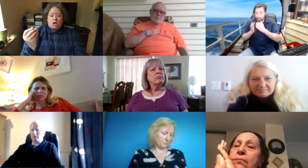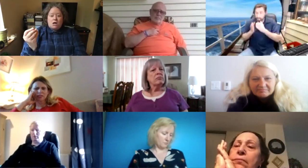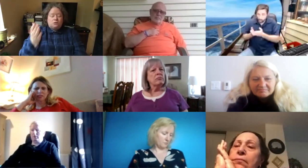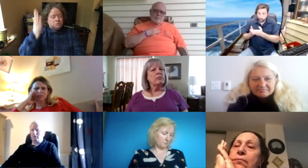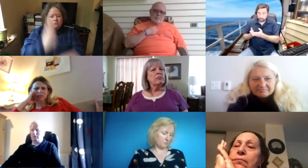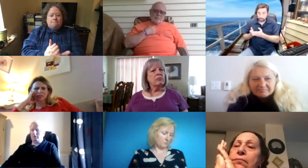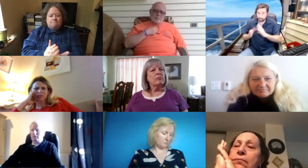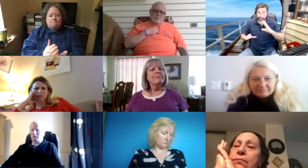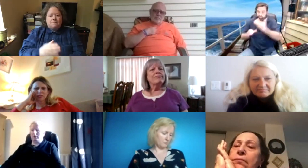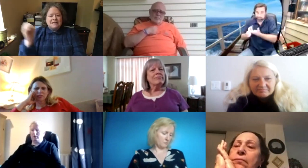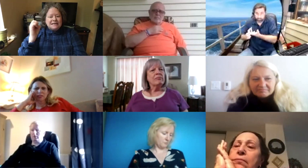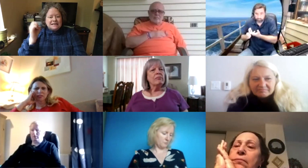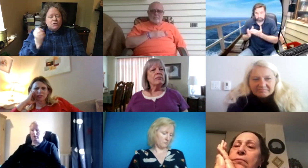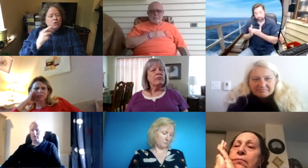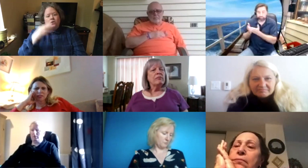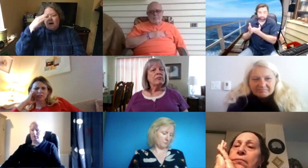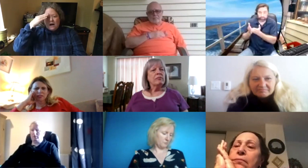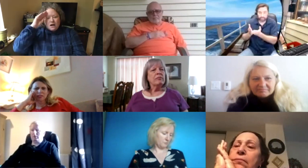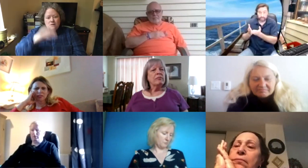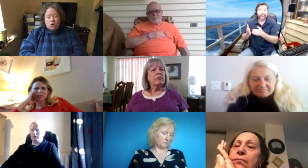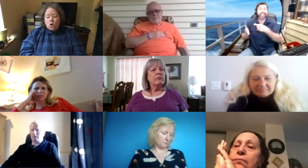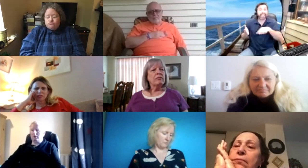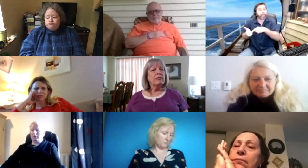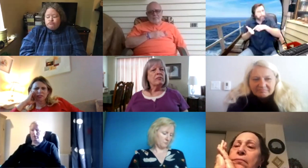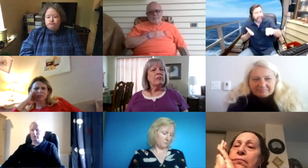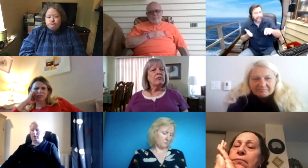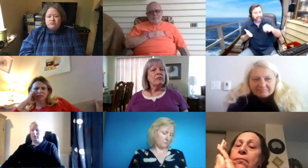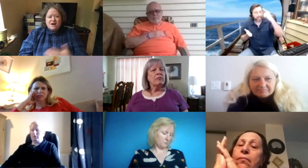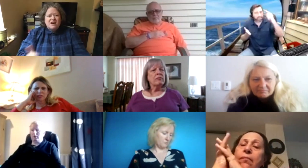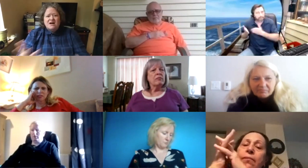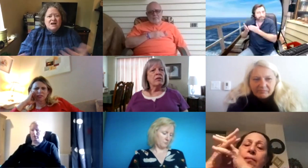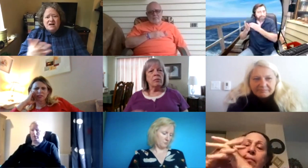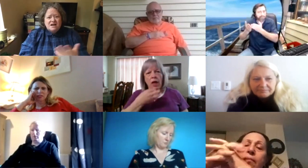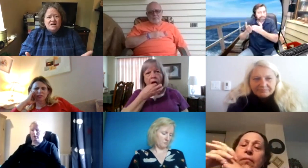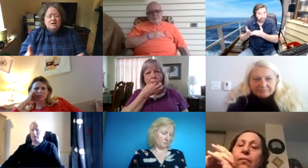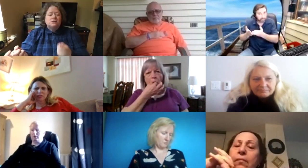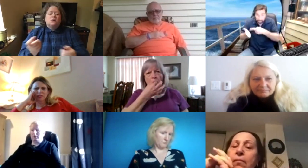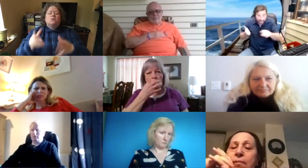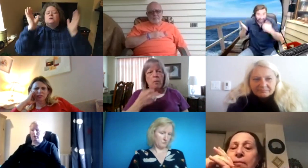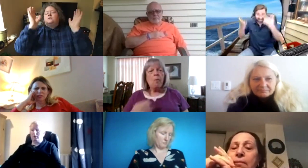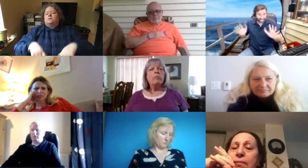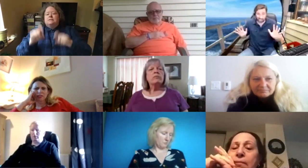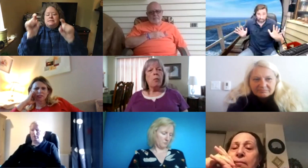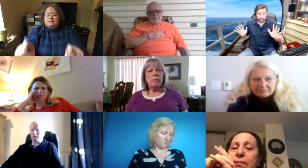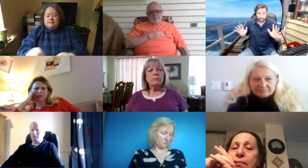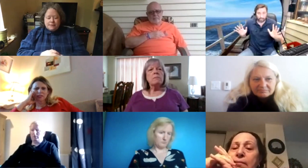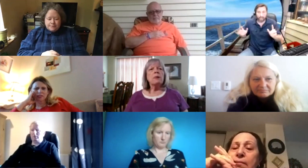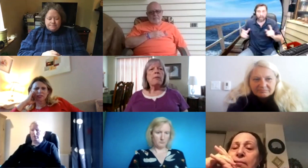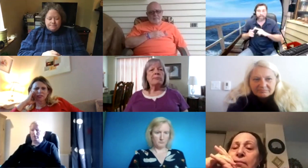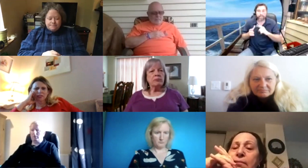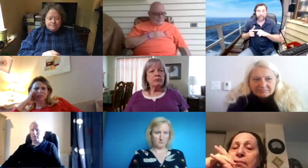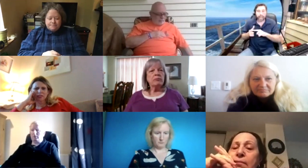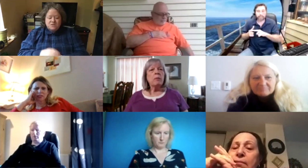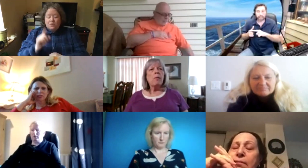know, where they were given money to pay for a ticket, so they were dropped off in Ireland against their